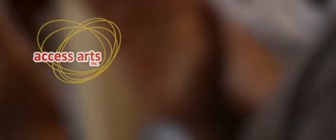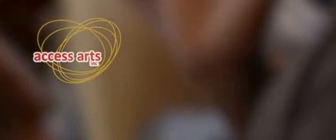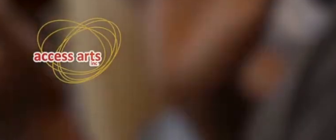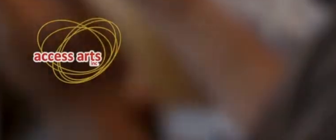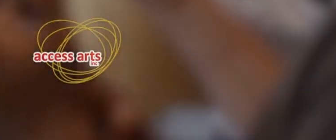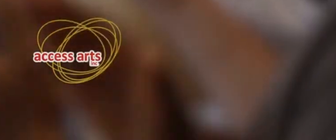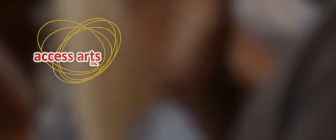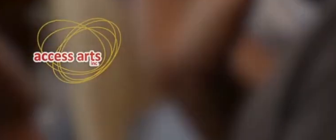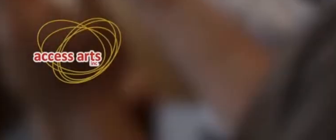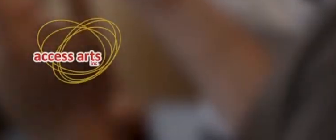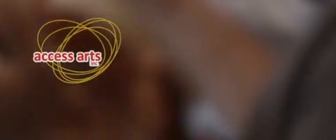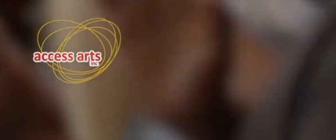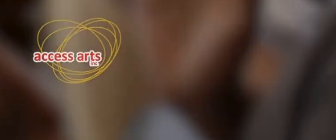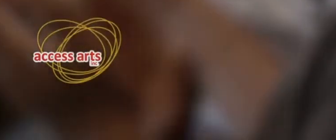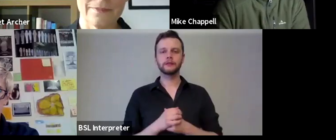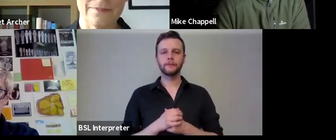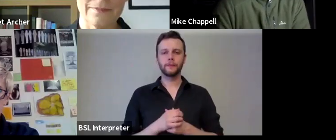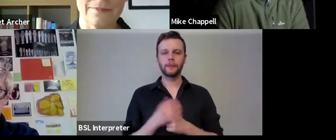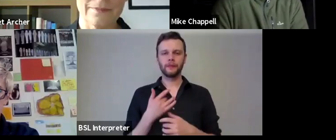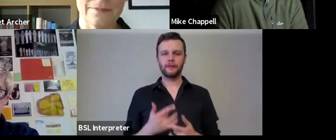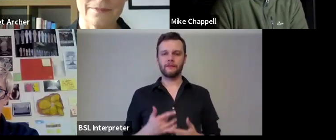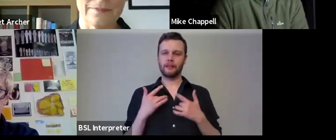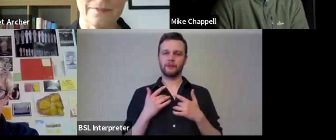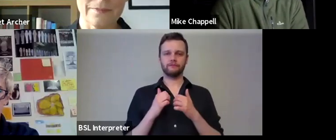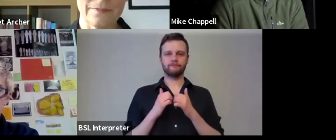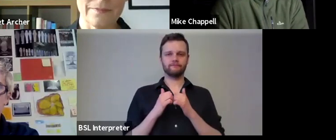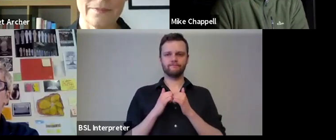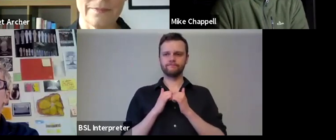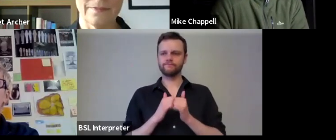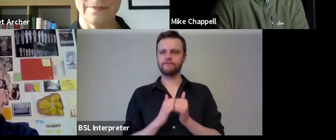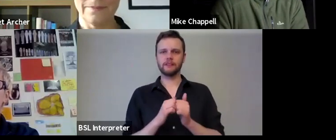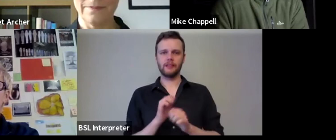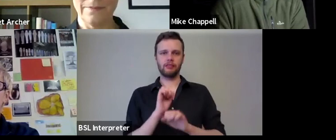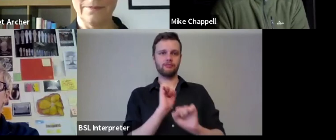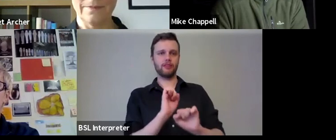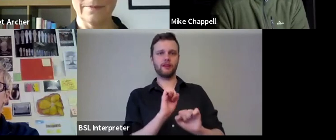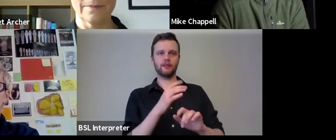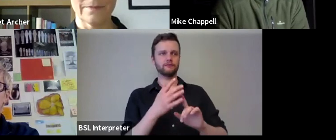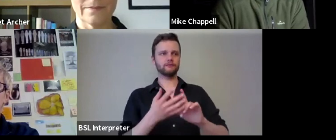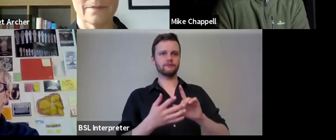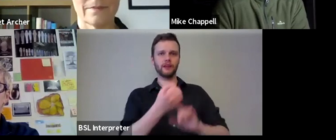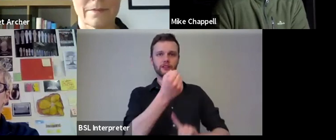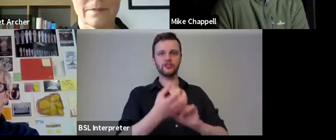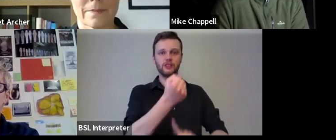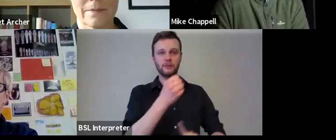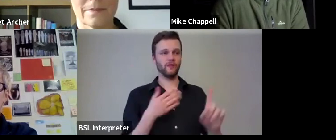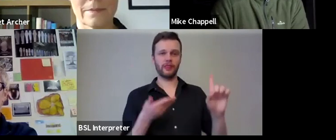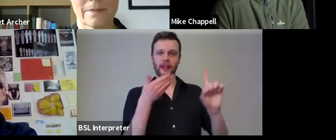and basically validate their achievement of their mission.